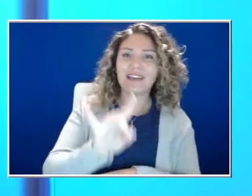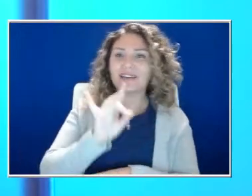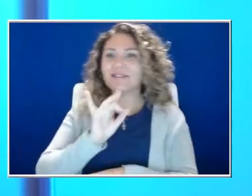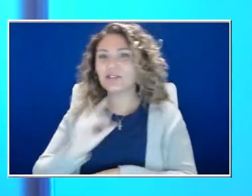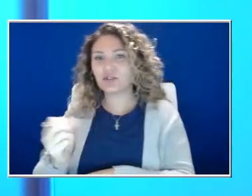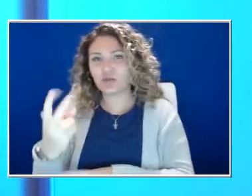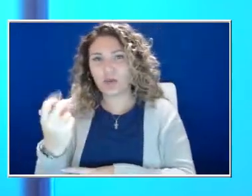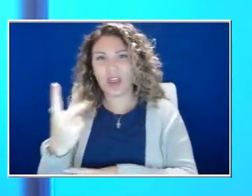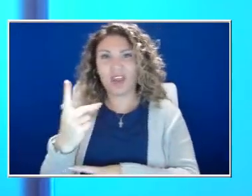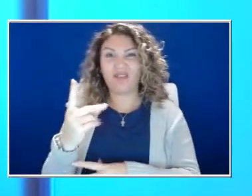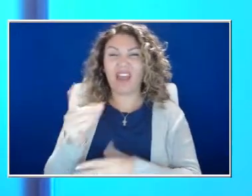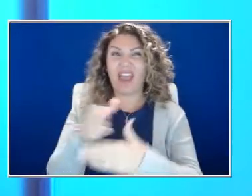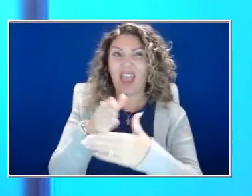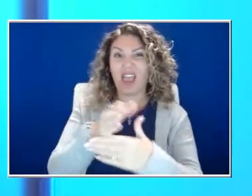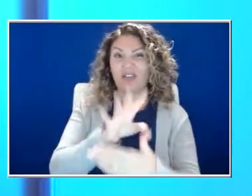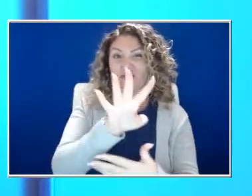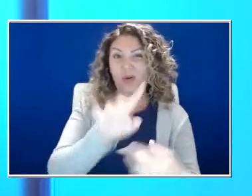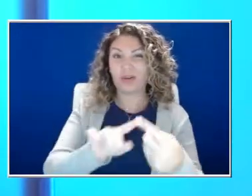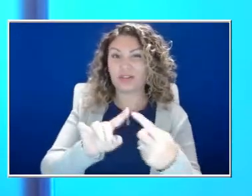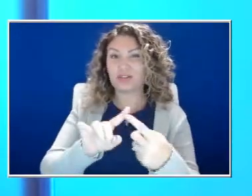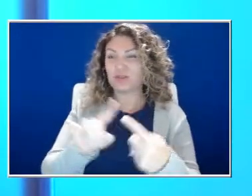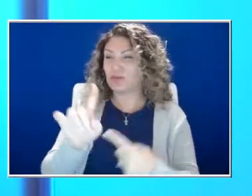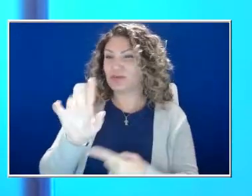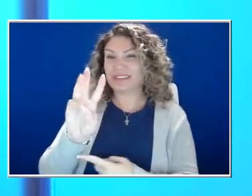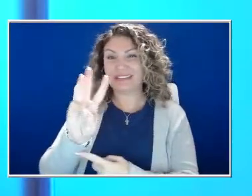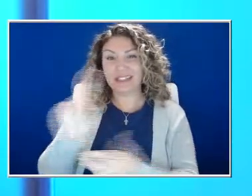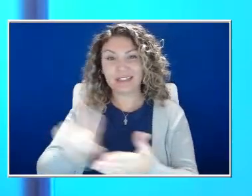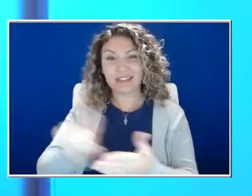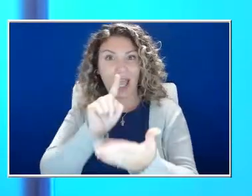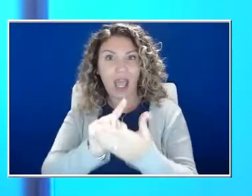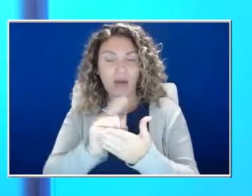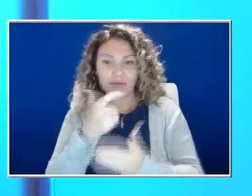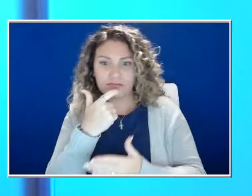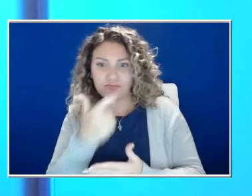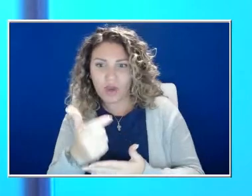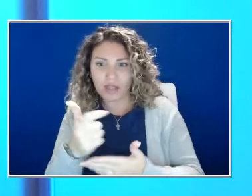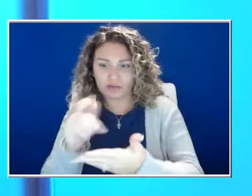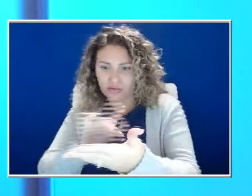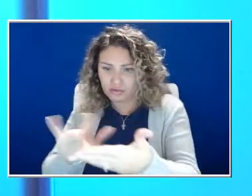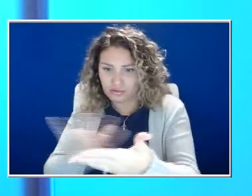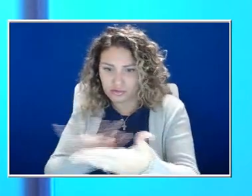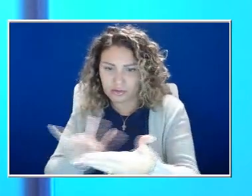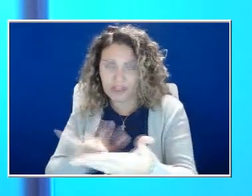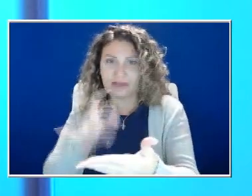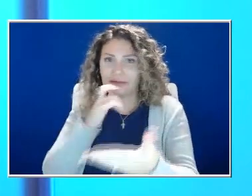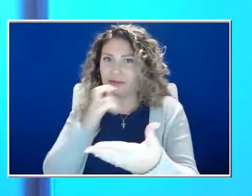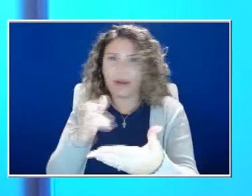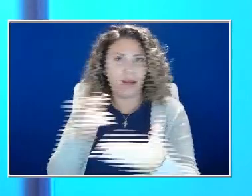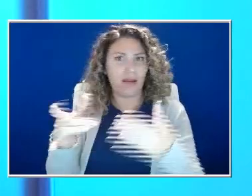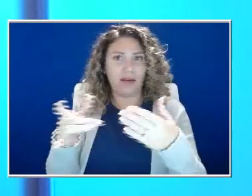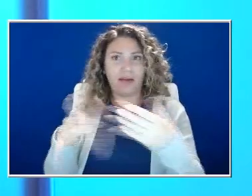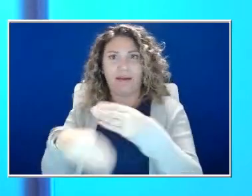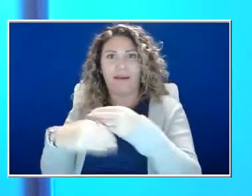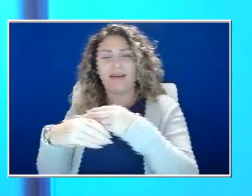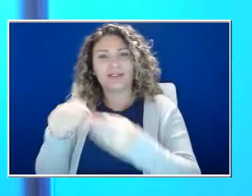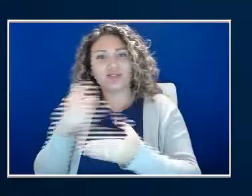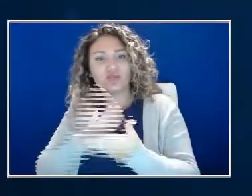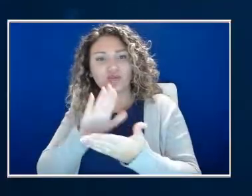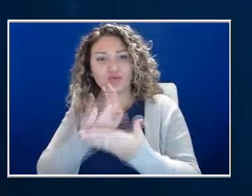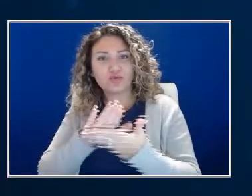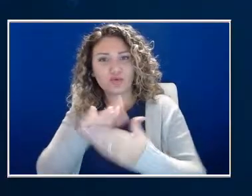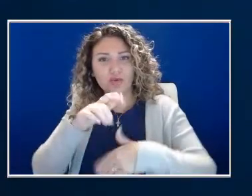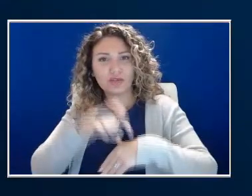6 hours a day looking at or using screens, and that's not to mention school-related screen time. Joining us now to talk about that and